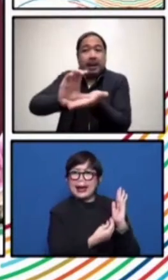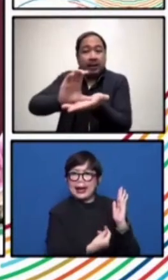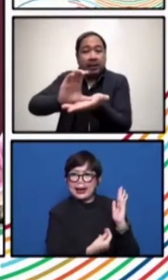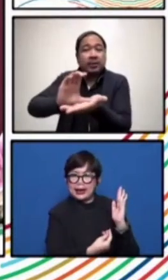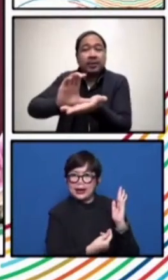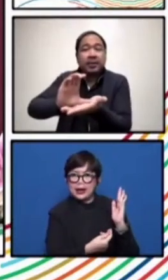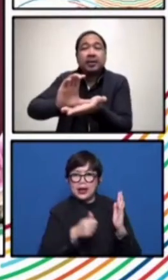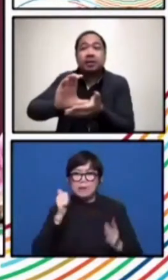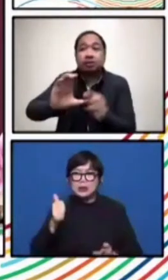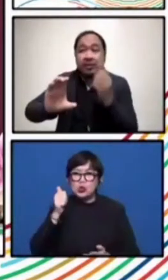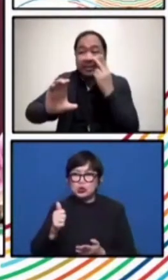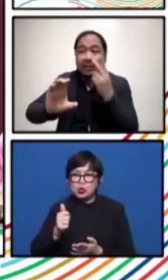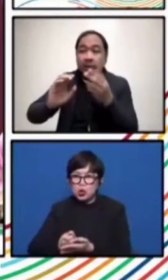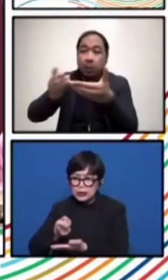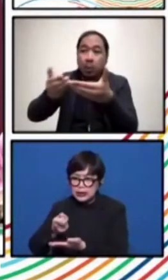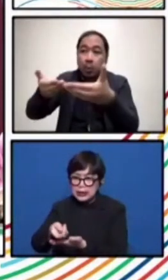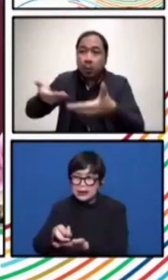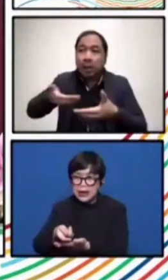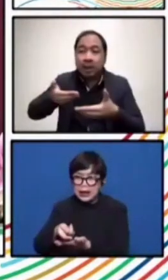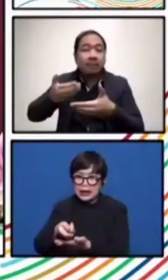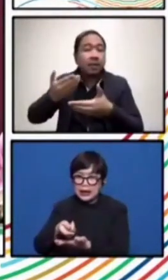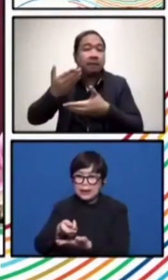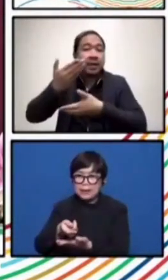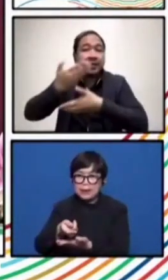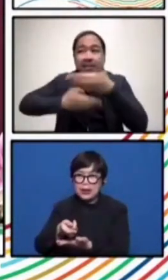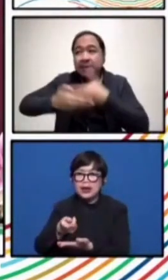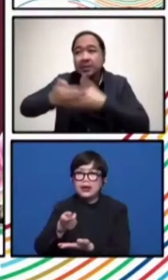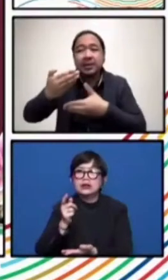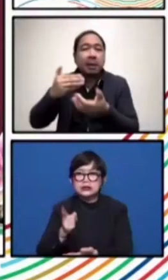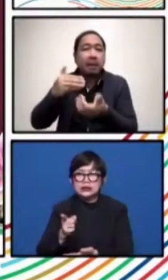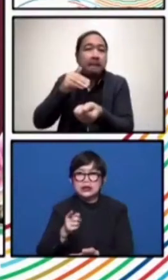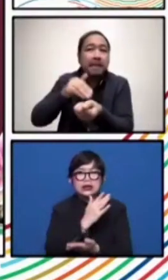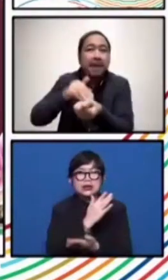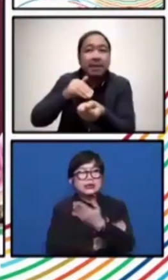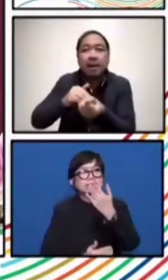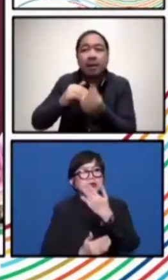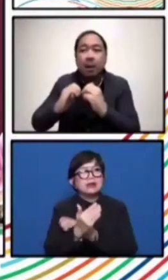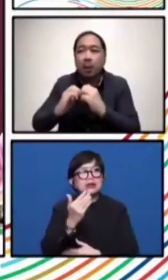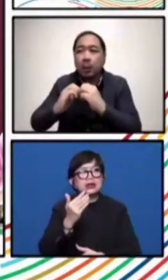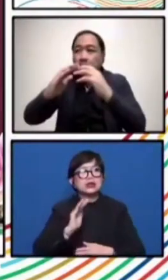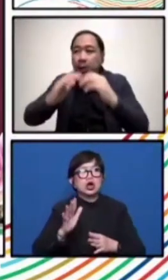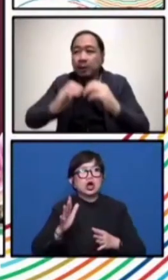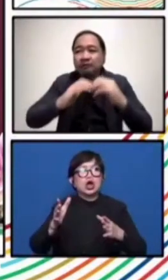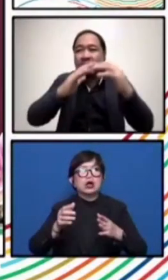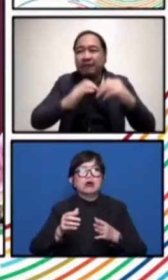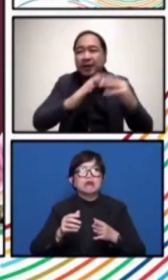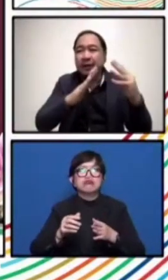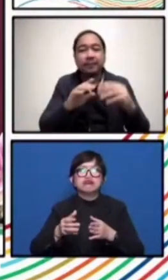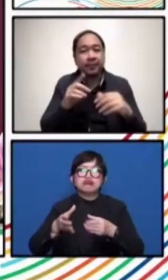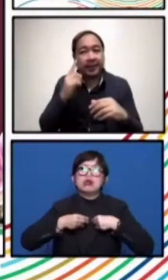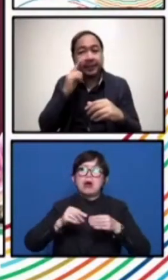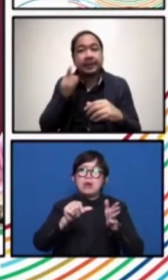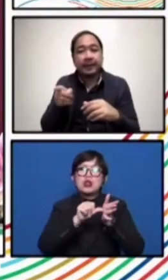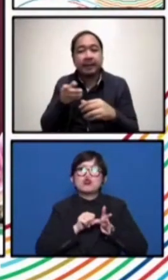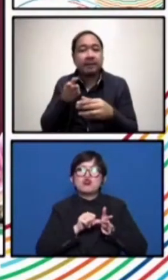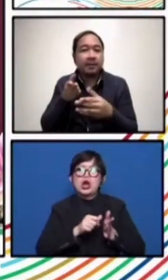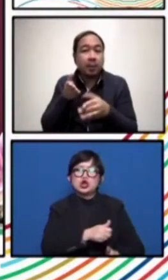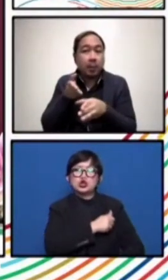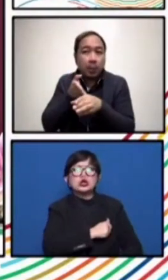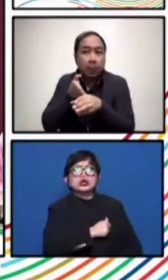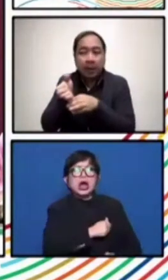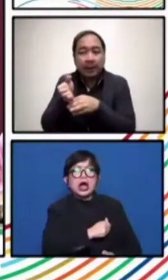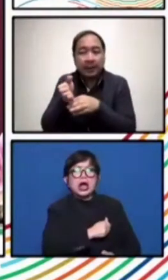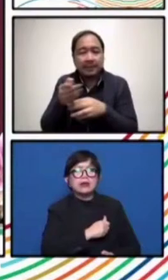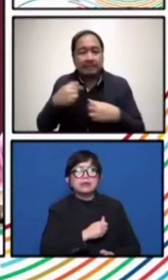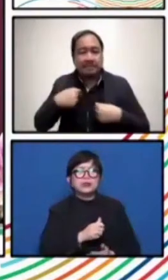a disability in terms of just recuperation the medical costs the you know so those are probably the areas where I can think